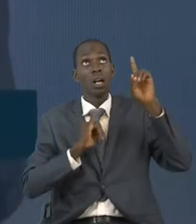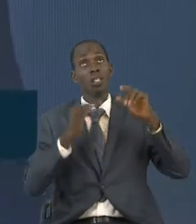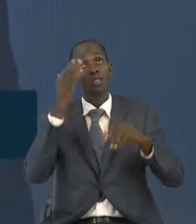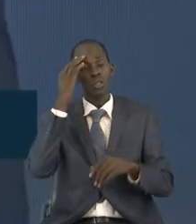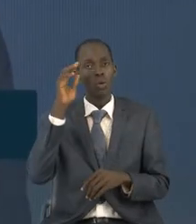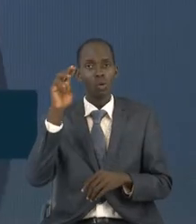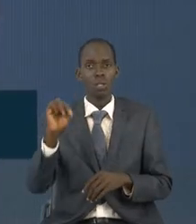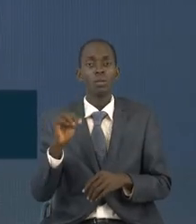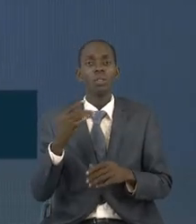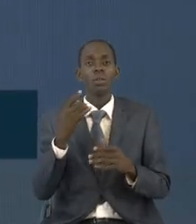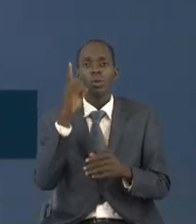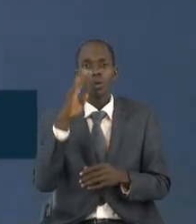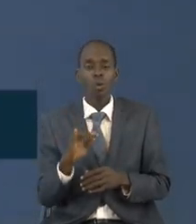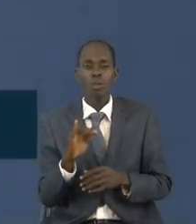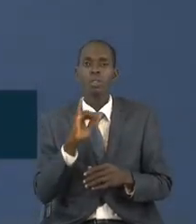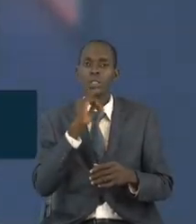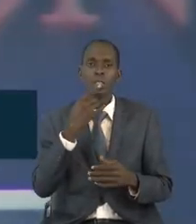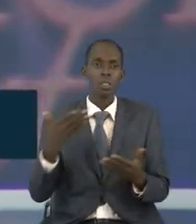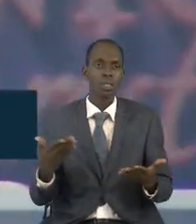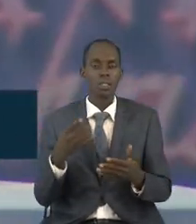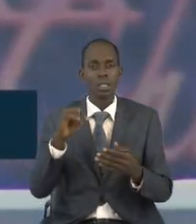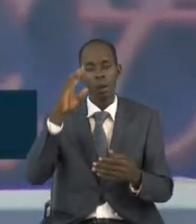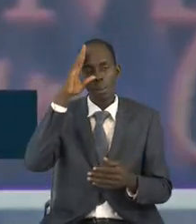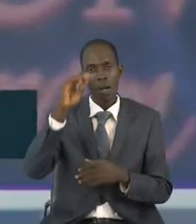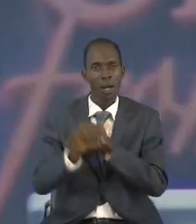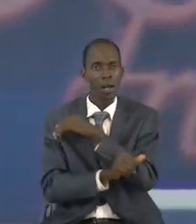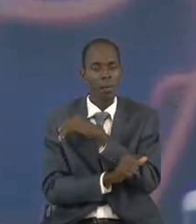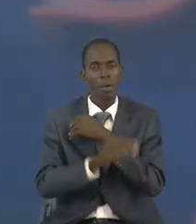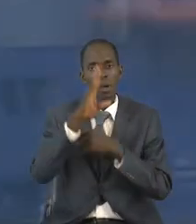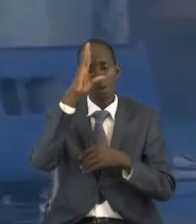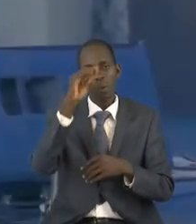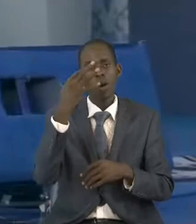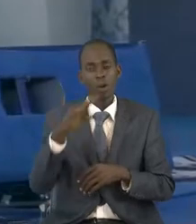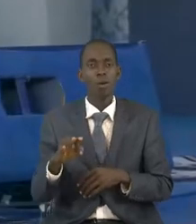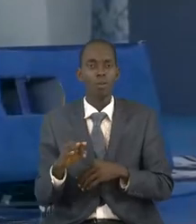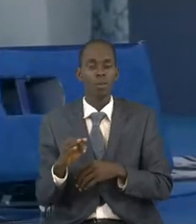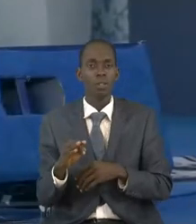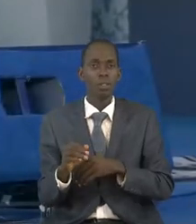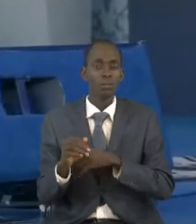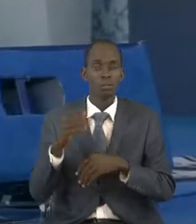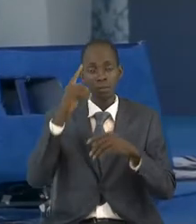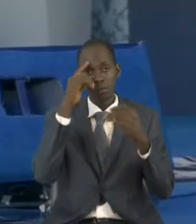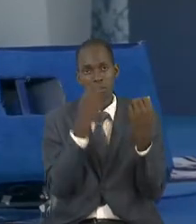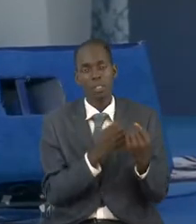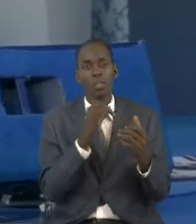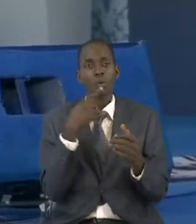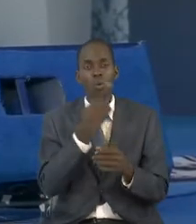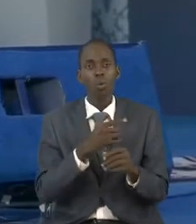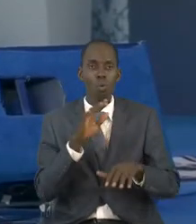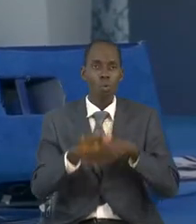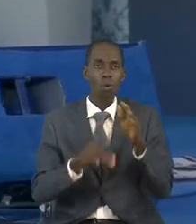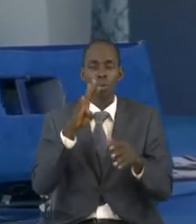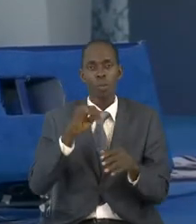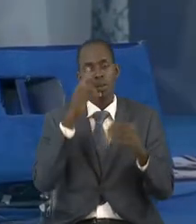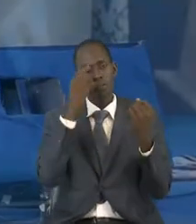the man that lived by faith, and the man that conscientiously walked by faith. He said, I know him, that